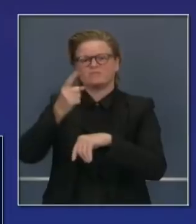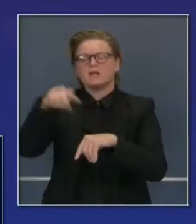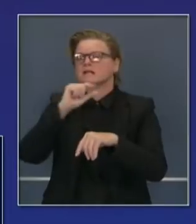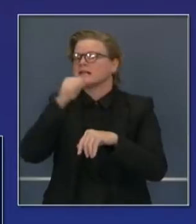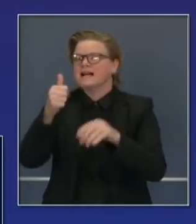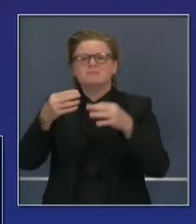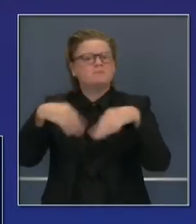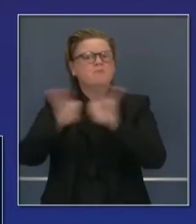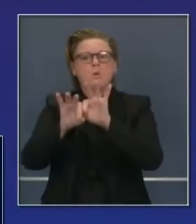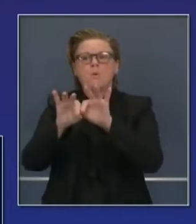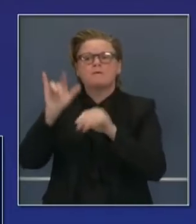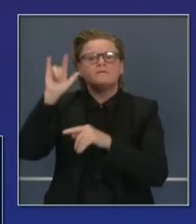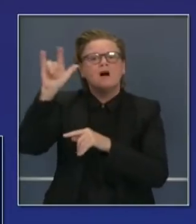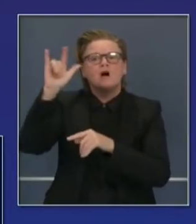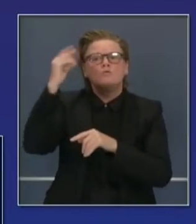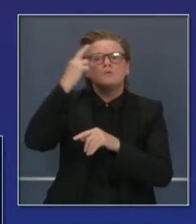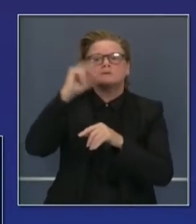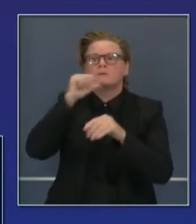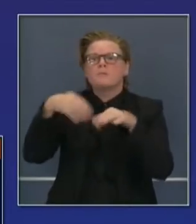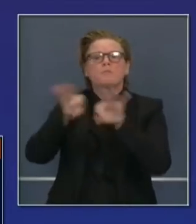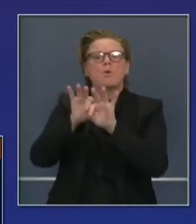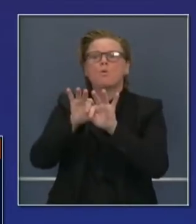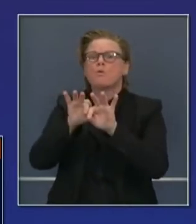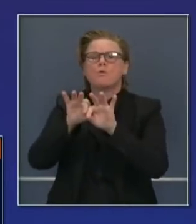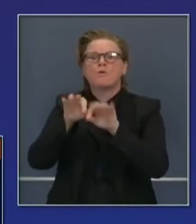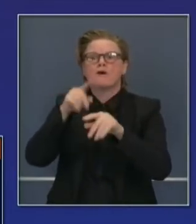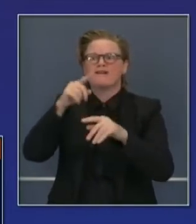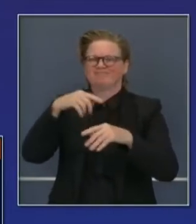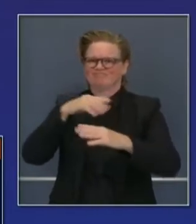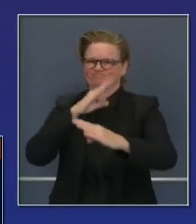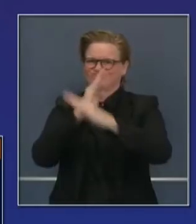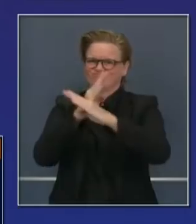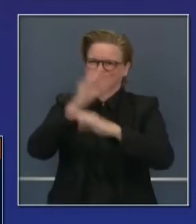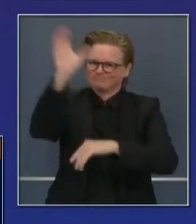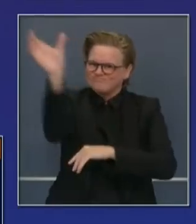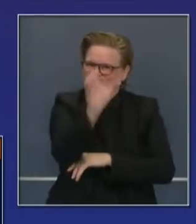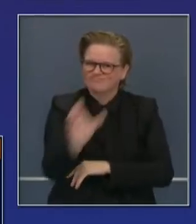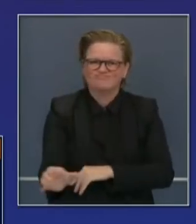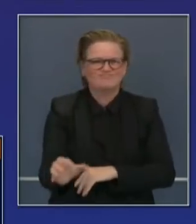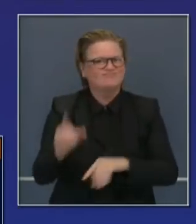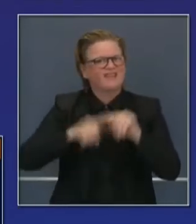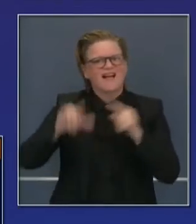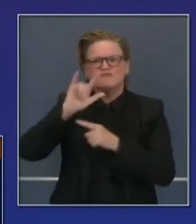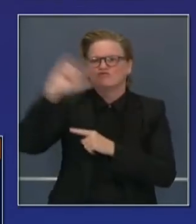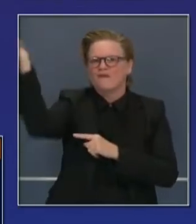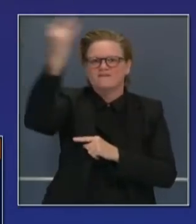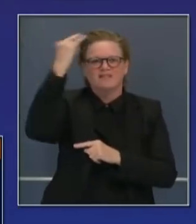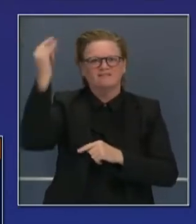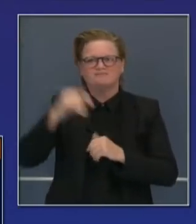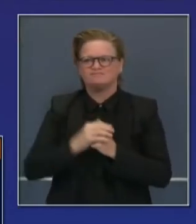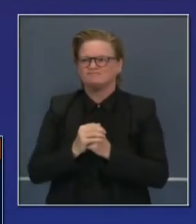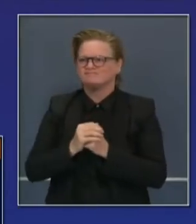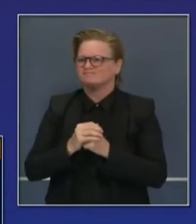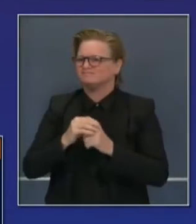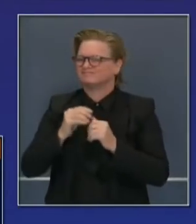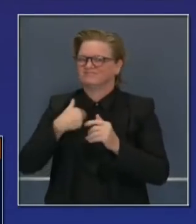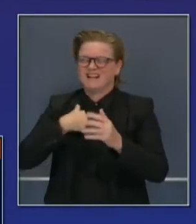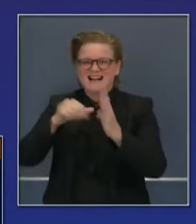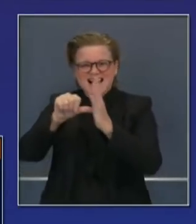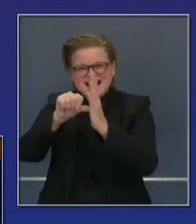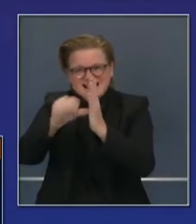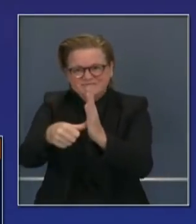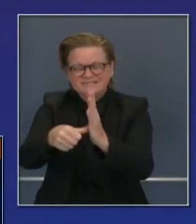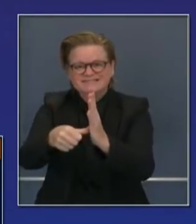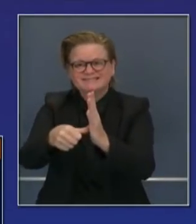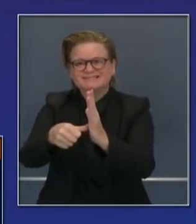as well temporarily restricted statewide. Here's what we want to emphasize. None of us are naive.